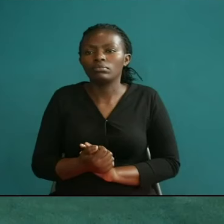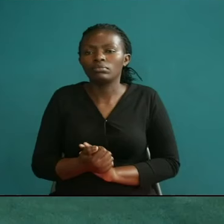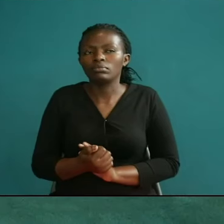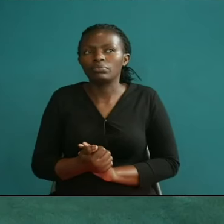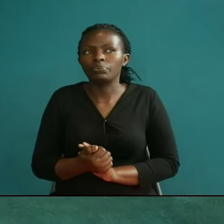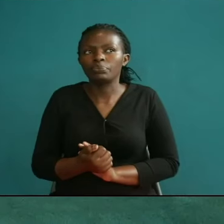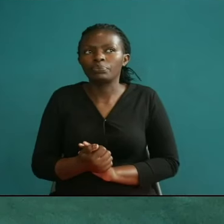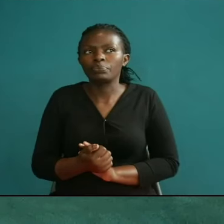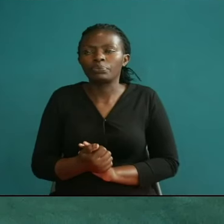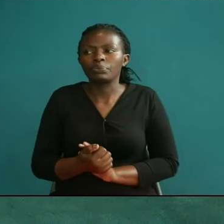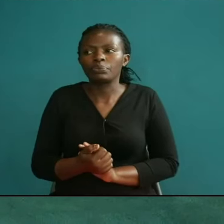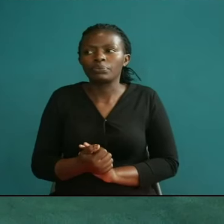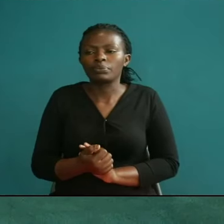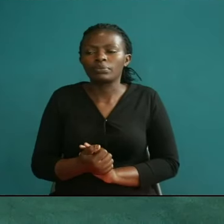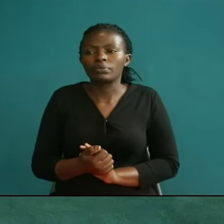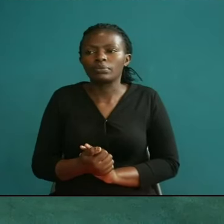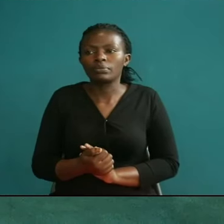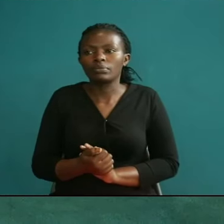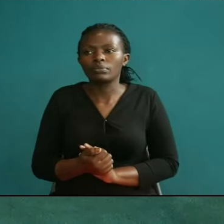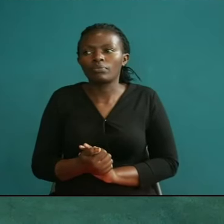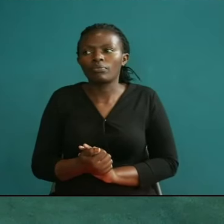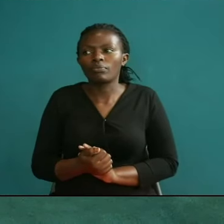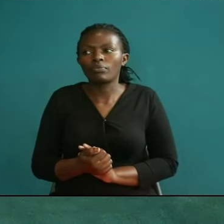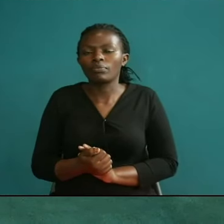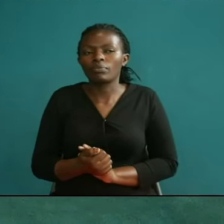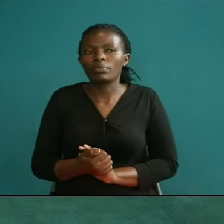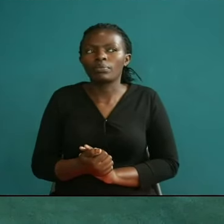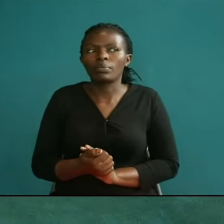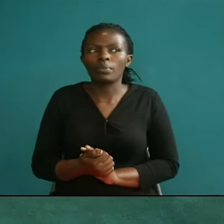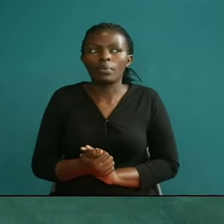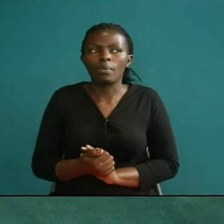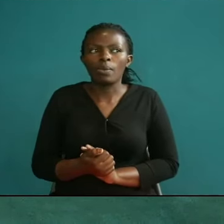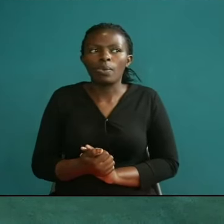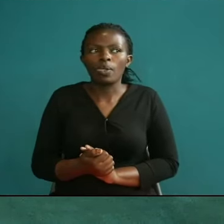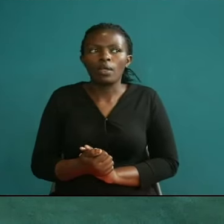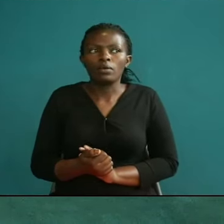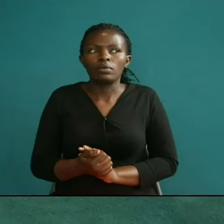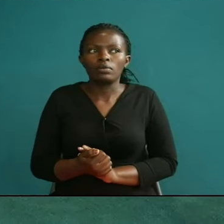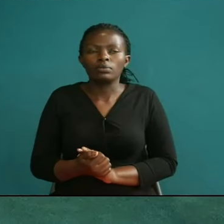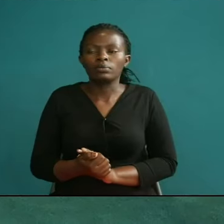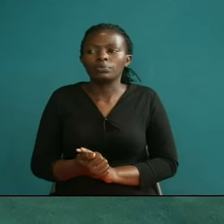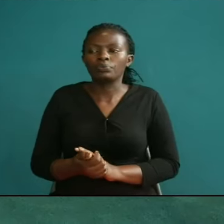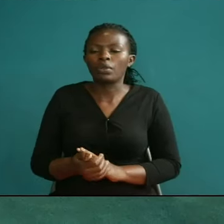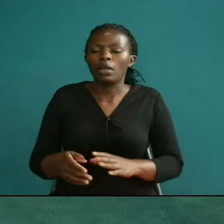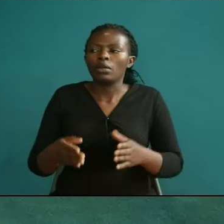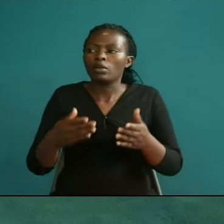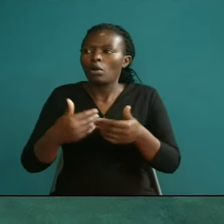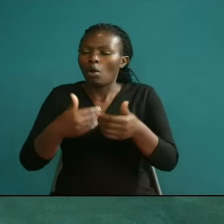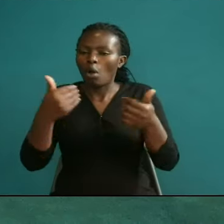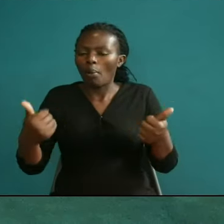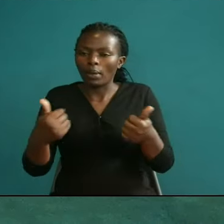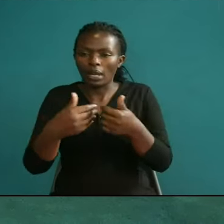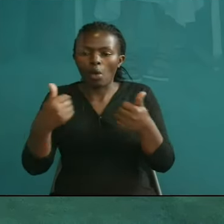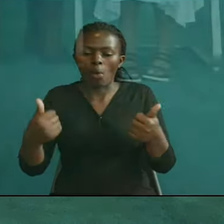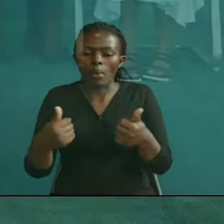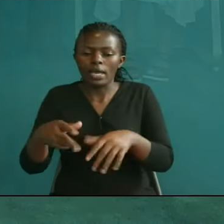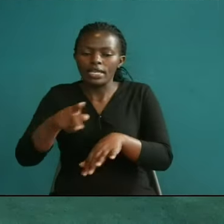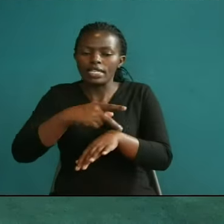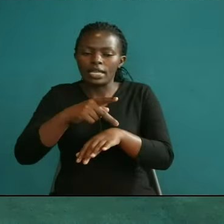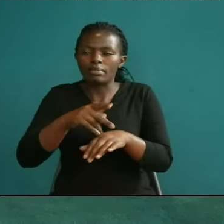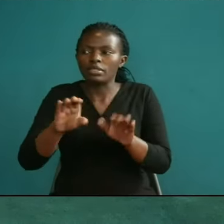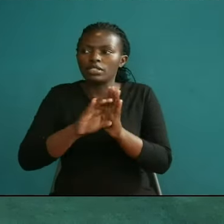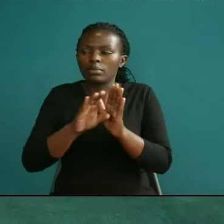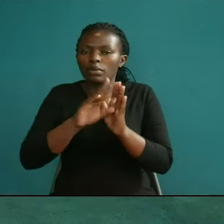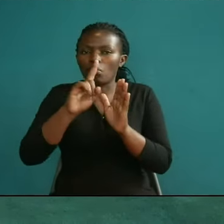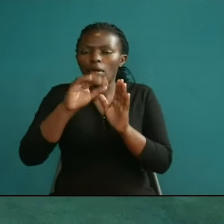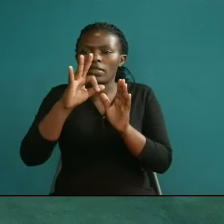will go through the Thursday part. So, Alvin, could you please open Psalms 139, verse 7 and